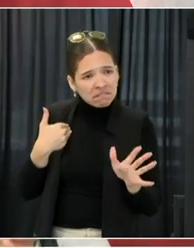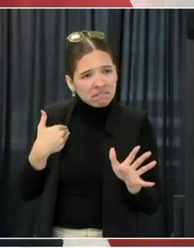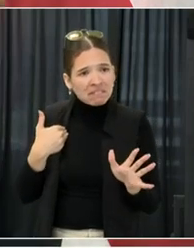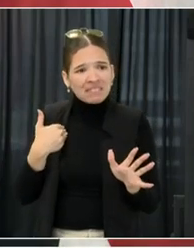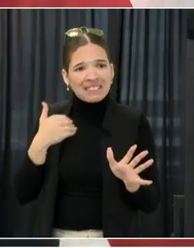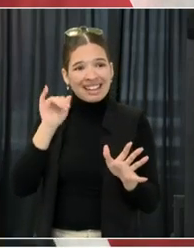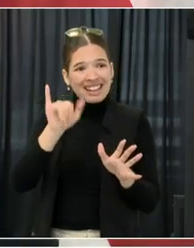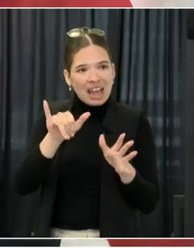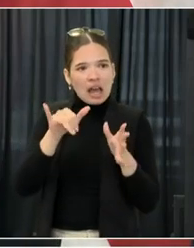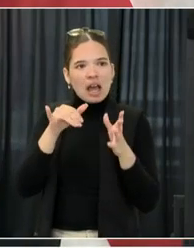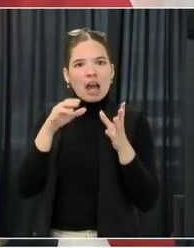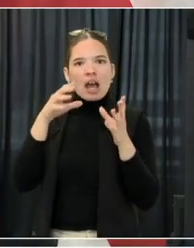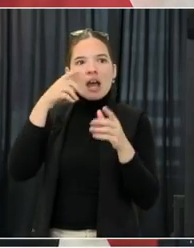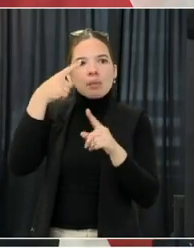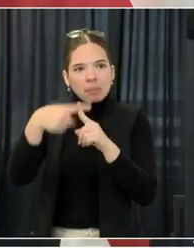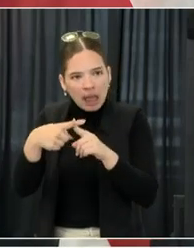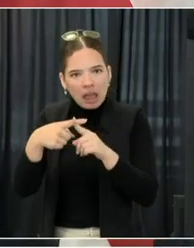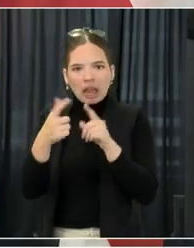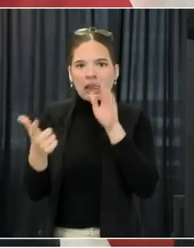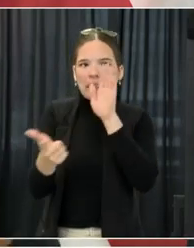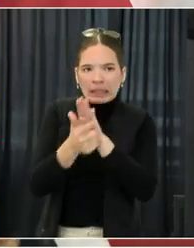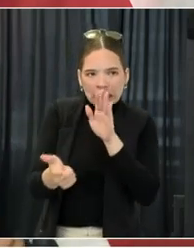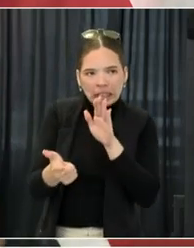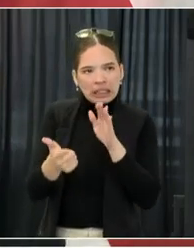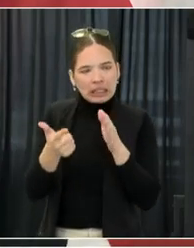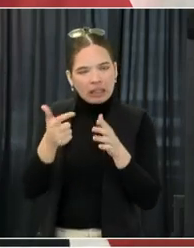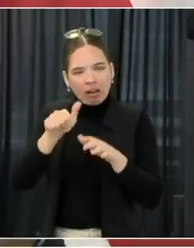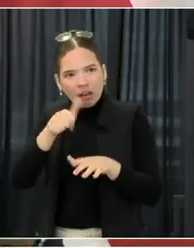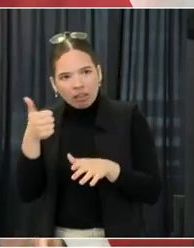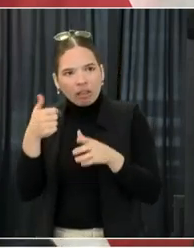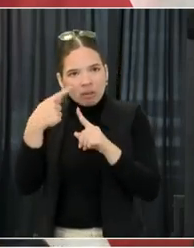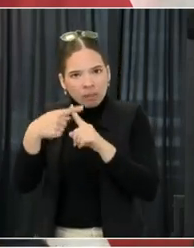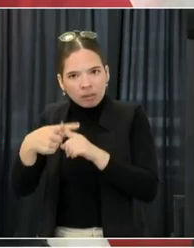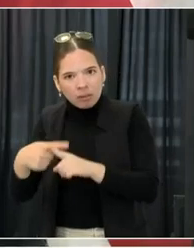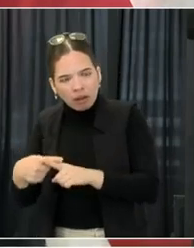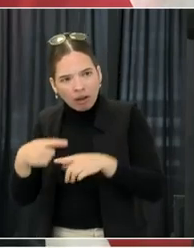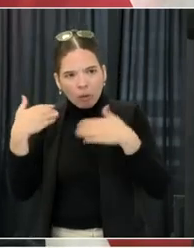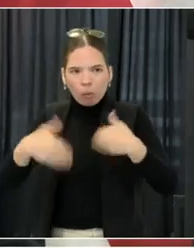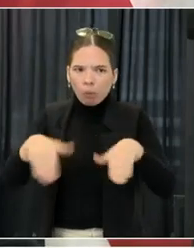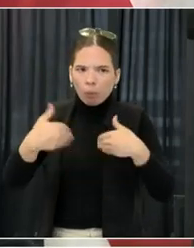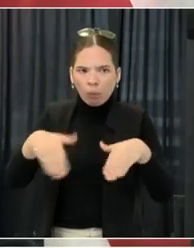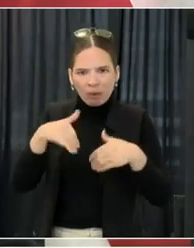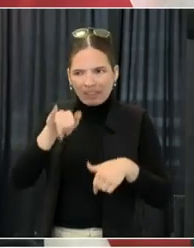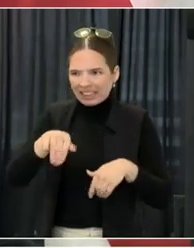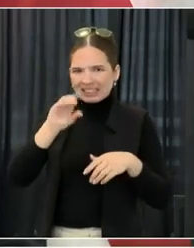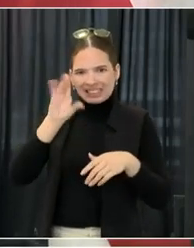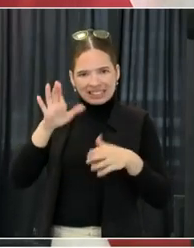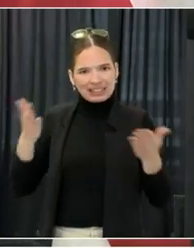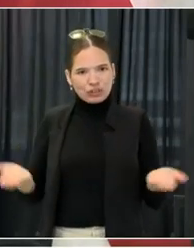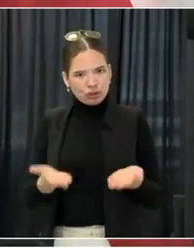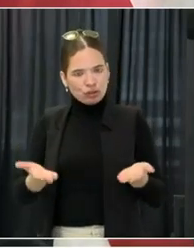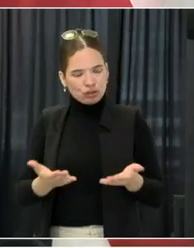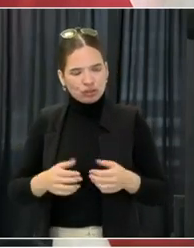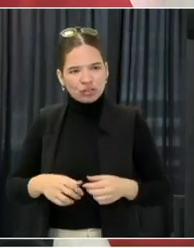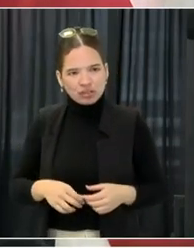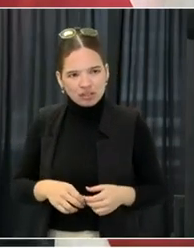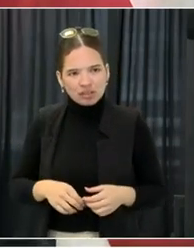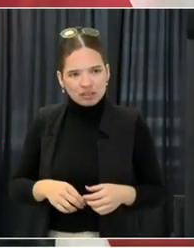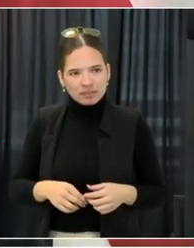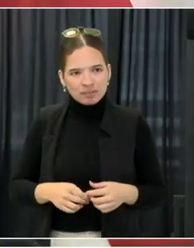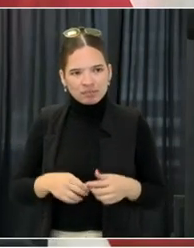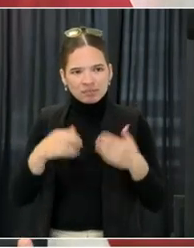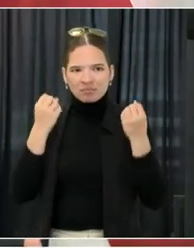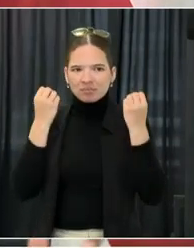We look at our victims of homicides and our victims of shootings. A lot of times, in cases, our victims are